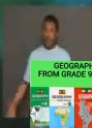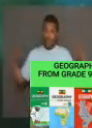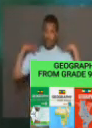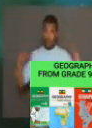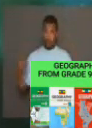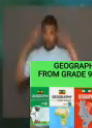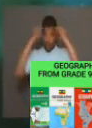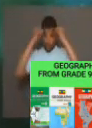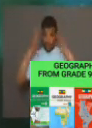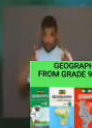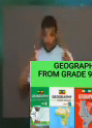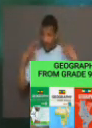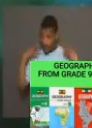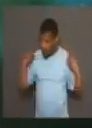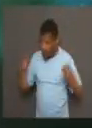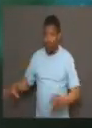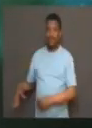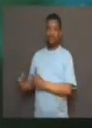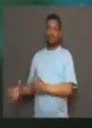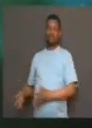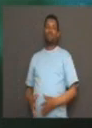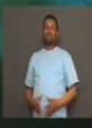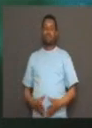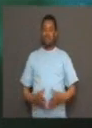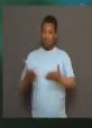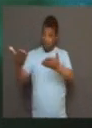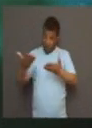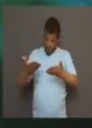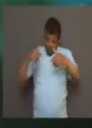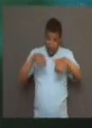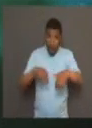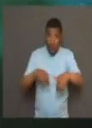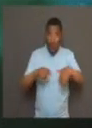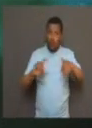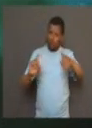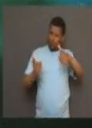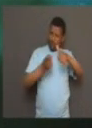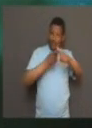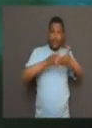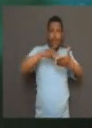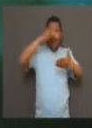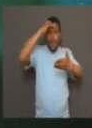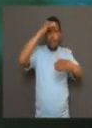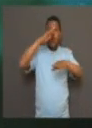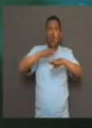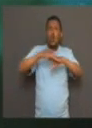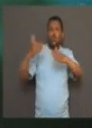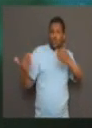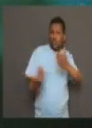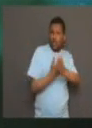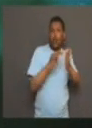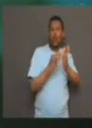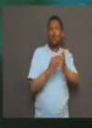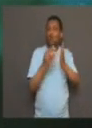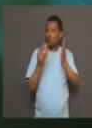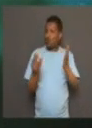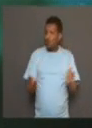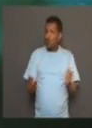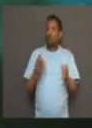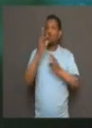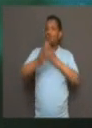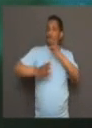Hello, teacher. Hello, students. Welcome to our first lesson of a new unit on